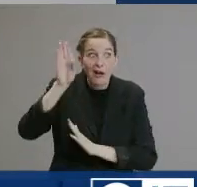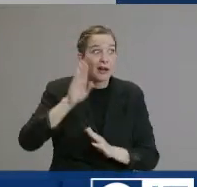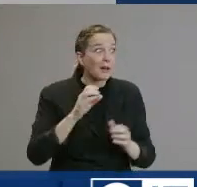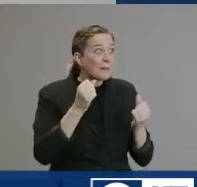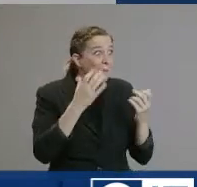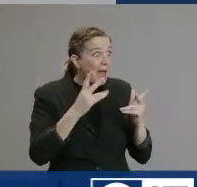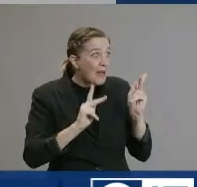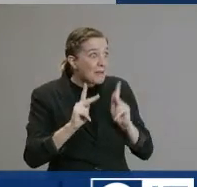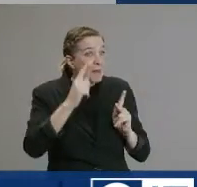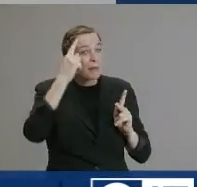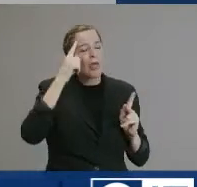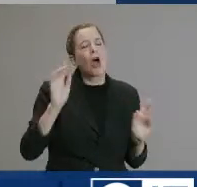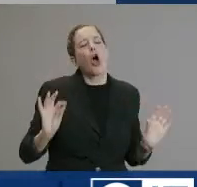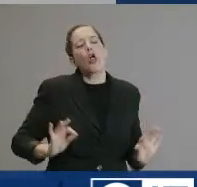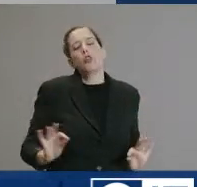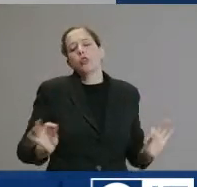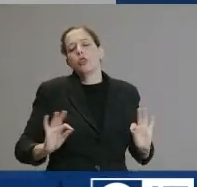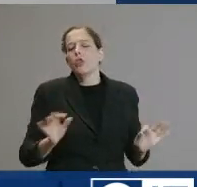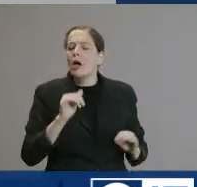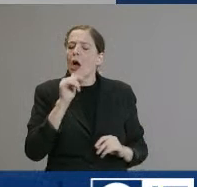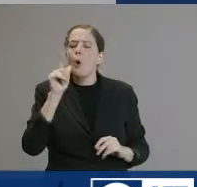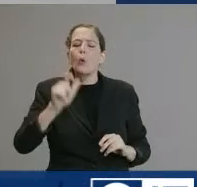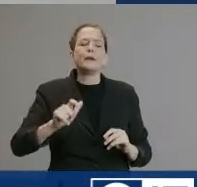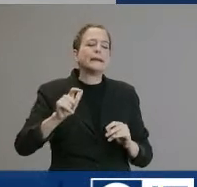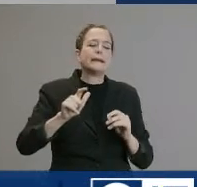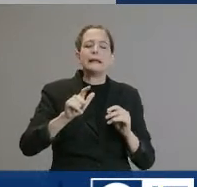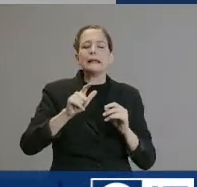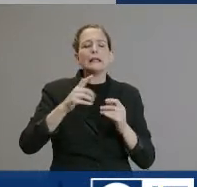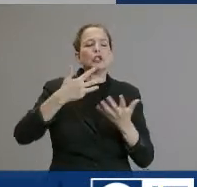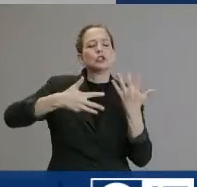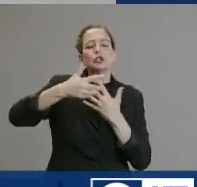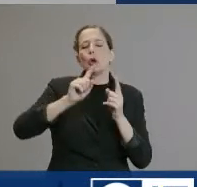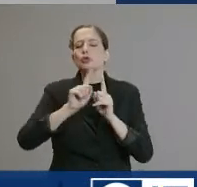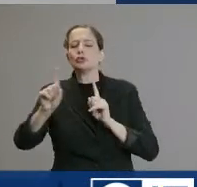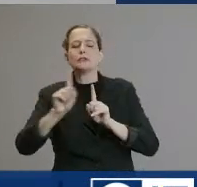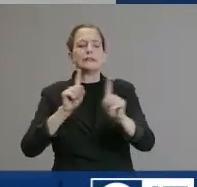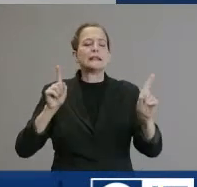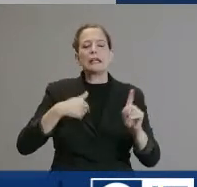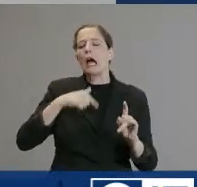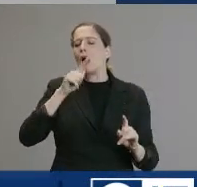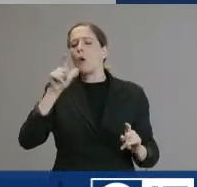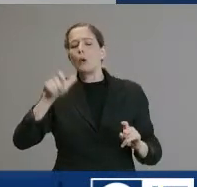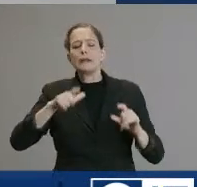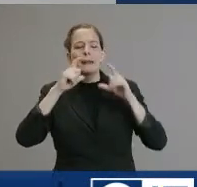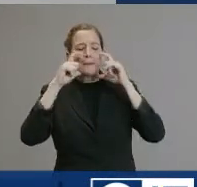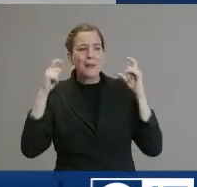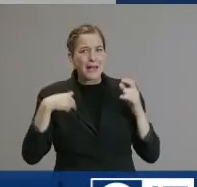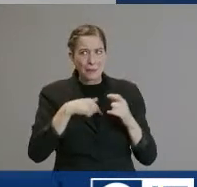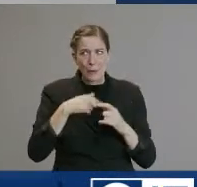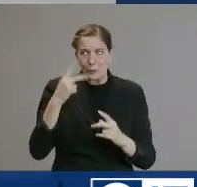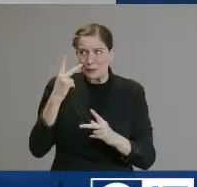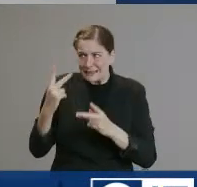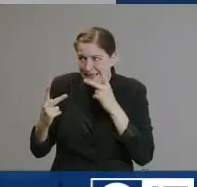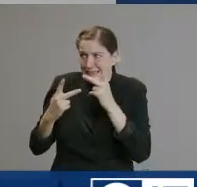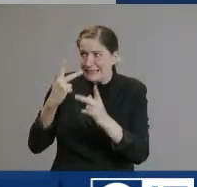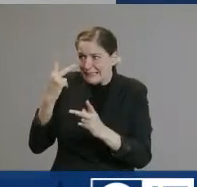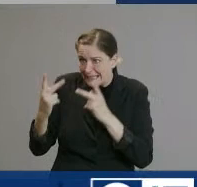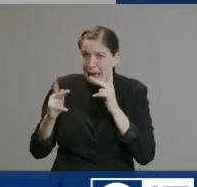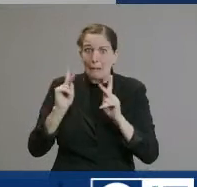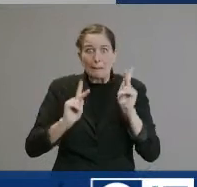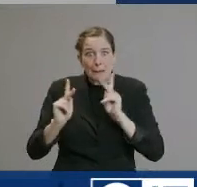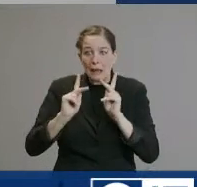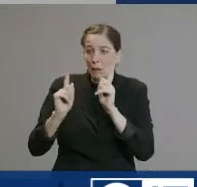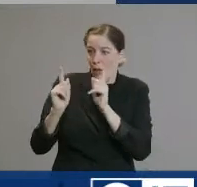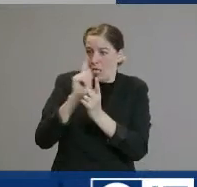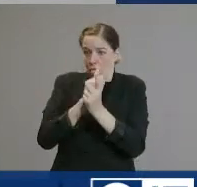I don't need to wear a mask? I mean, we're seeing this news stories all over the place, people not social distancing, not wearing masks. I mean, that's a problem that's contributing to the numbers.